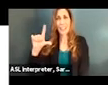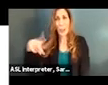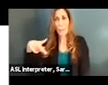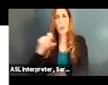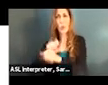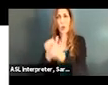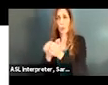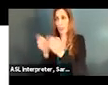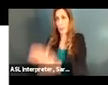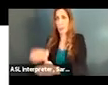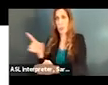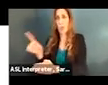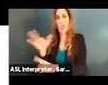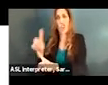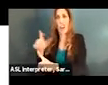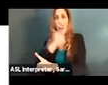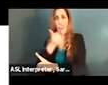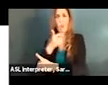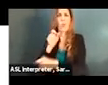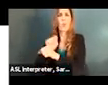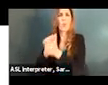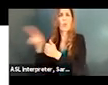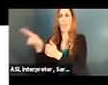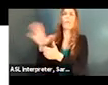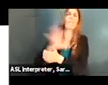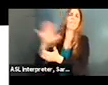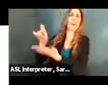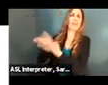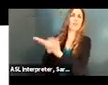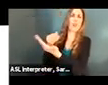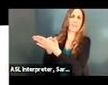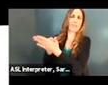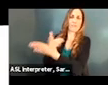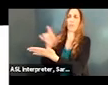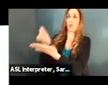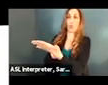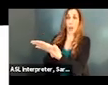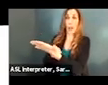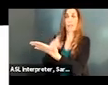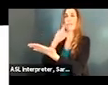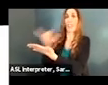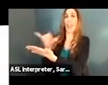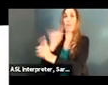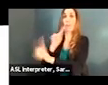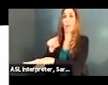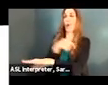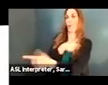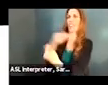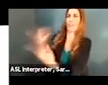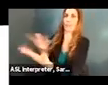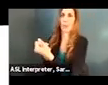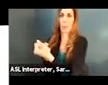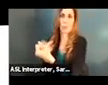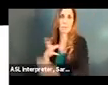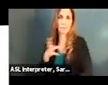a child write that, and we will give them support in doing that. I hope that helps. Yeah, and then